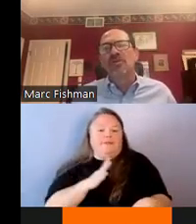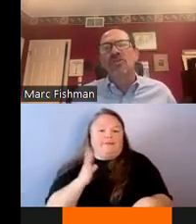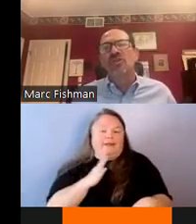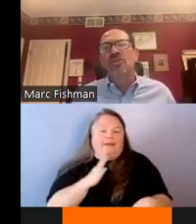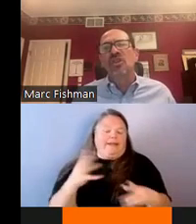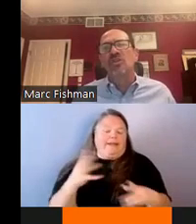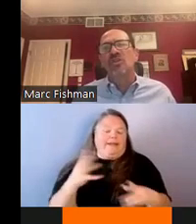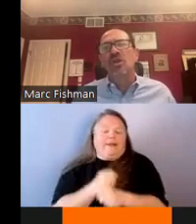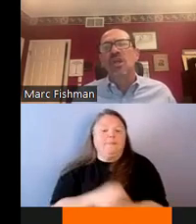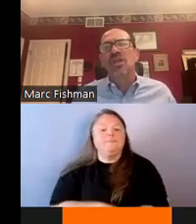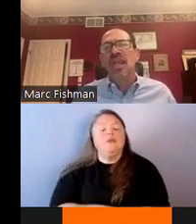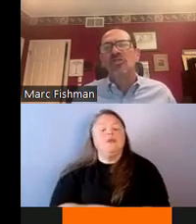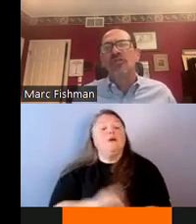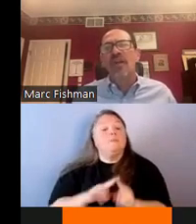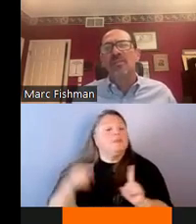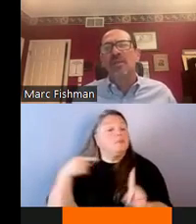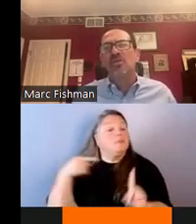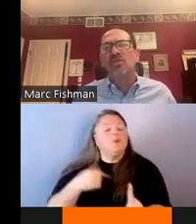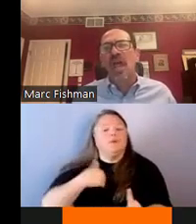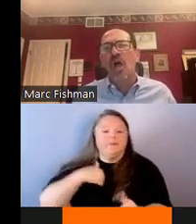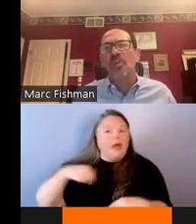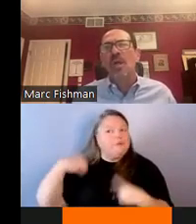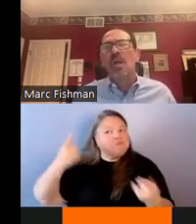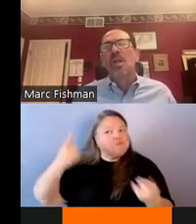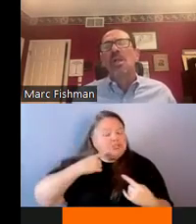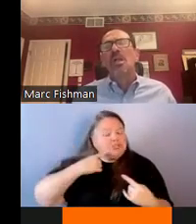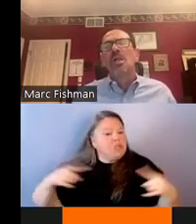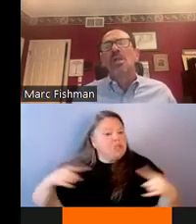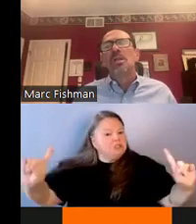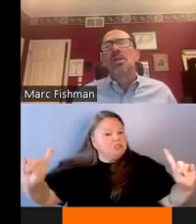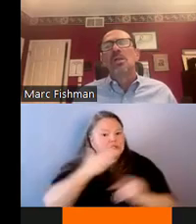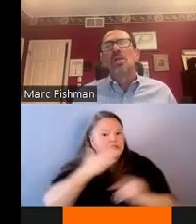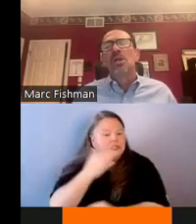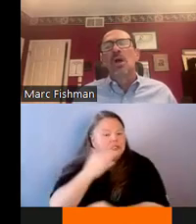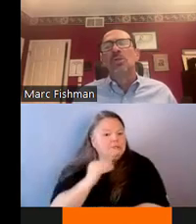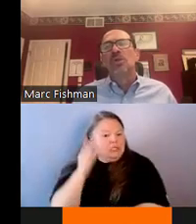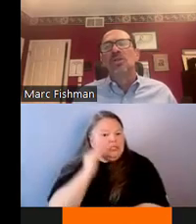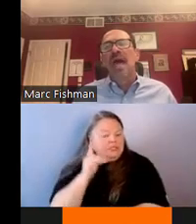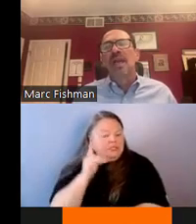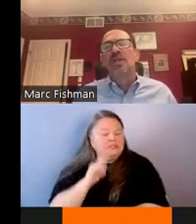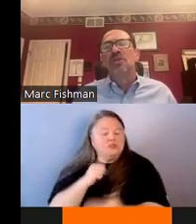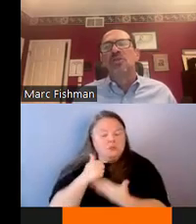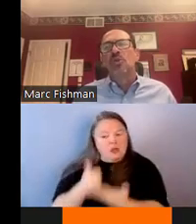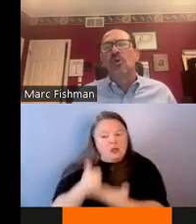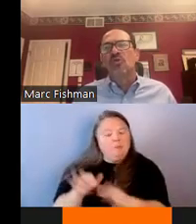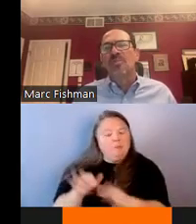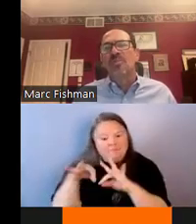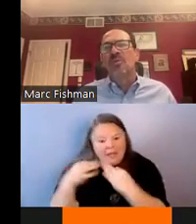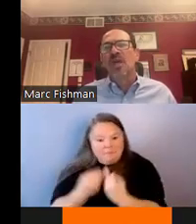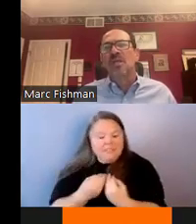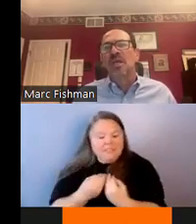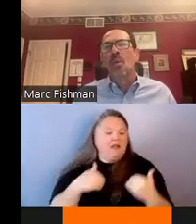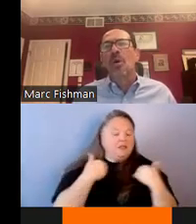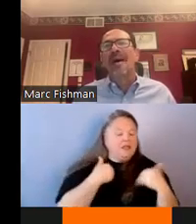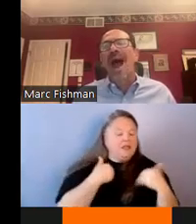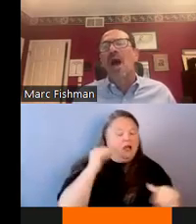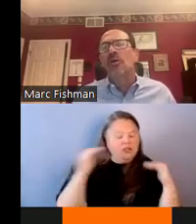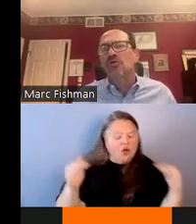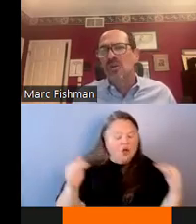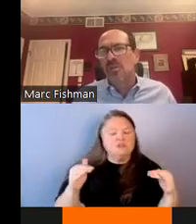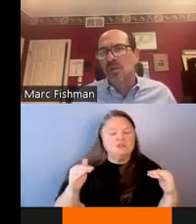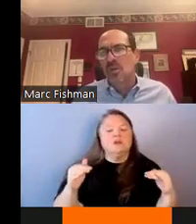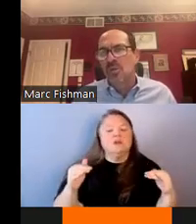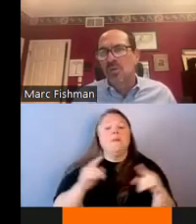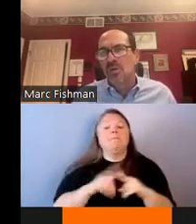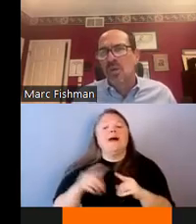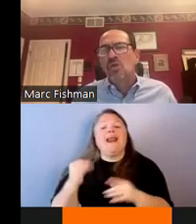good experience and success engaging families to help young adults and adolescents who are treatment presenting, what about